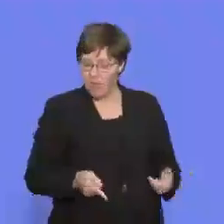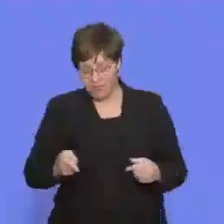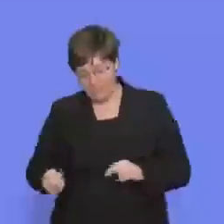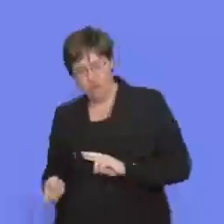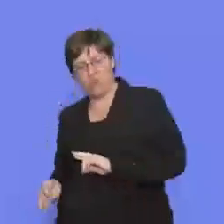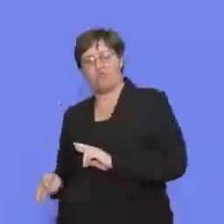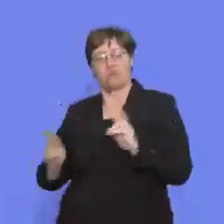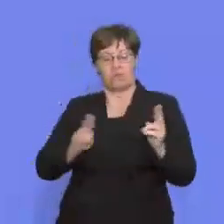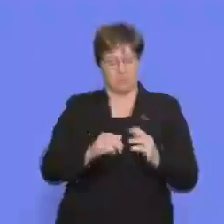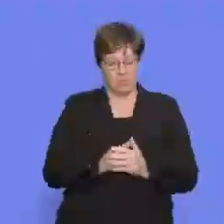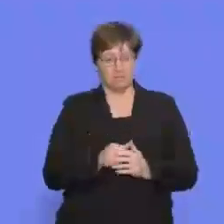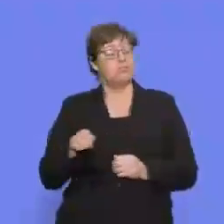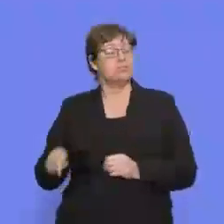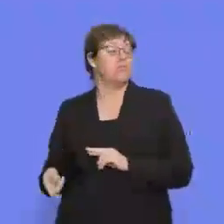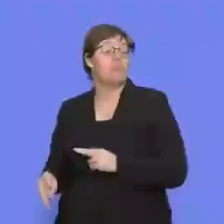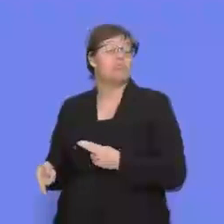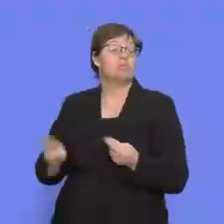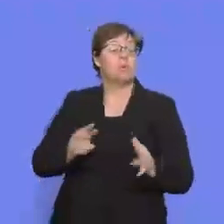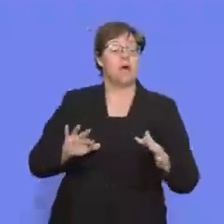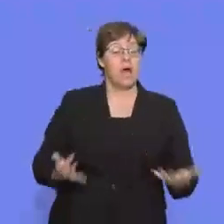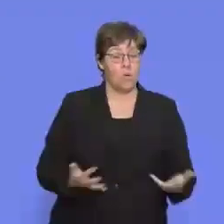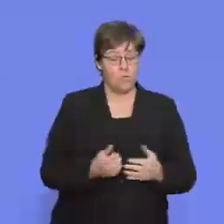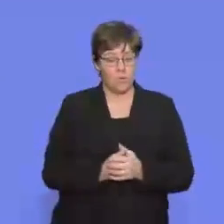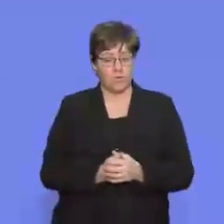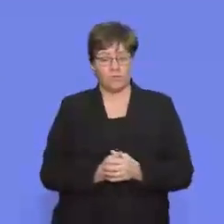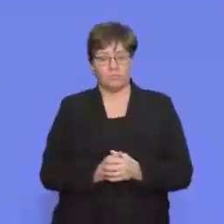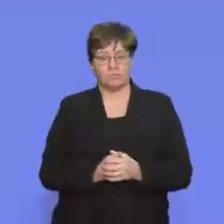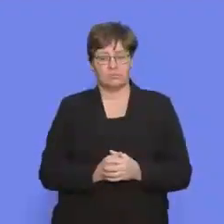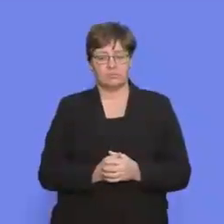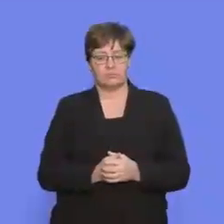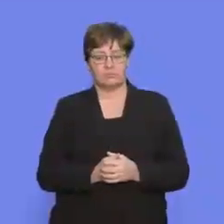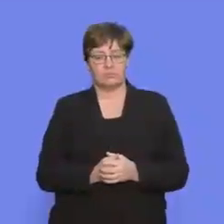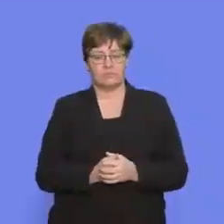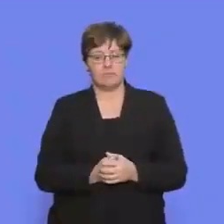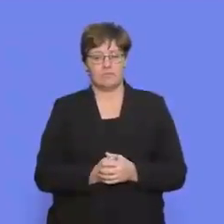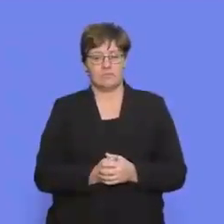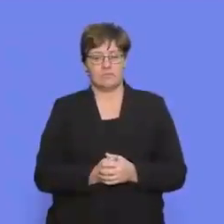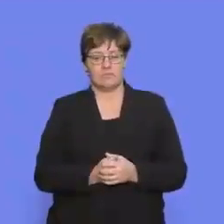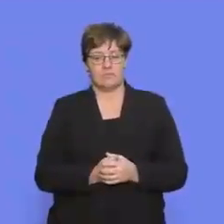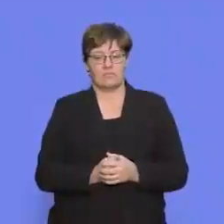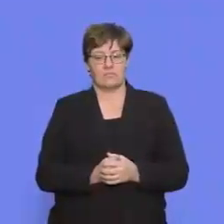this effector respond? Let's move to the next step. Then it